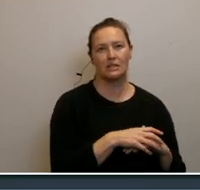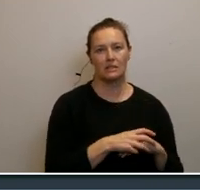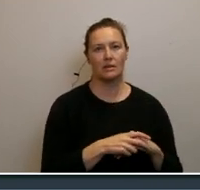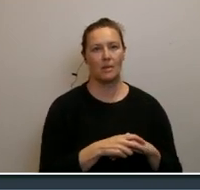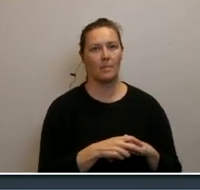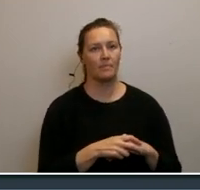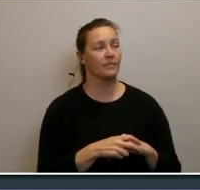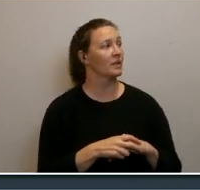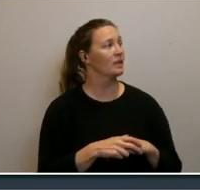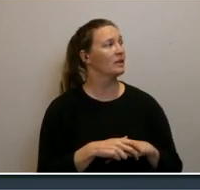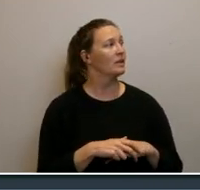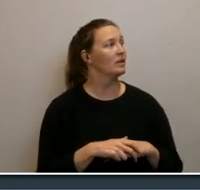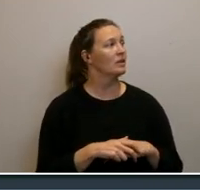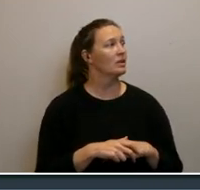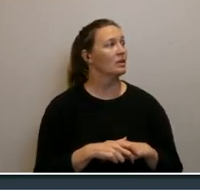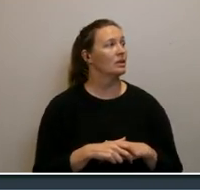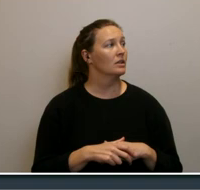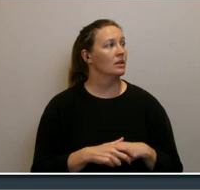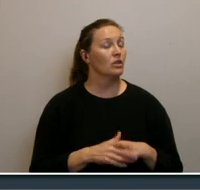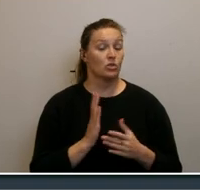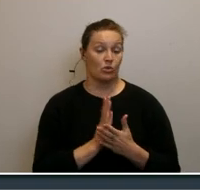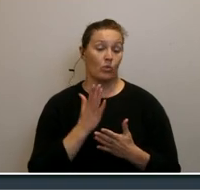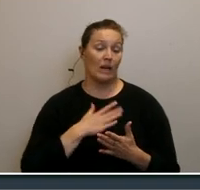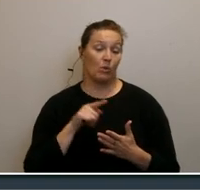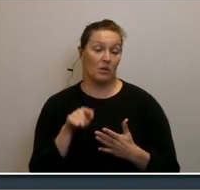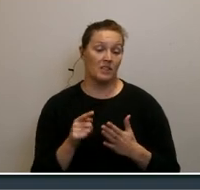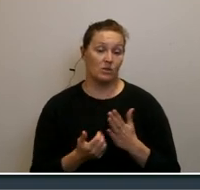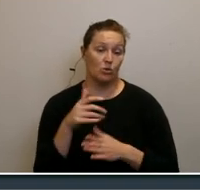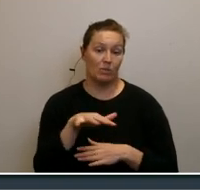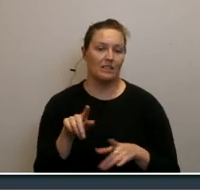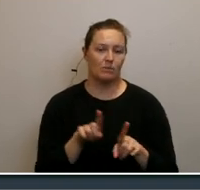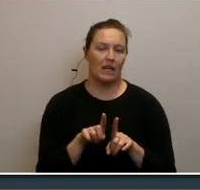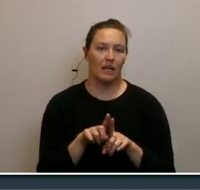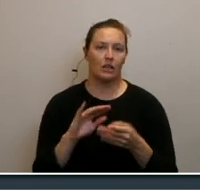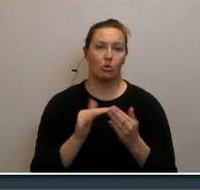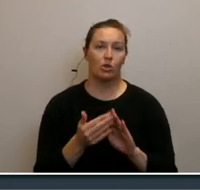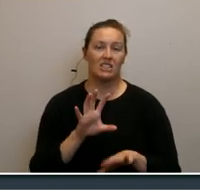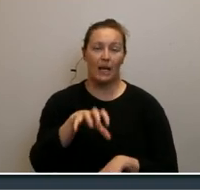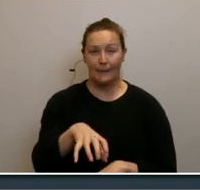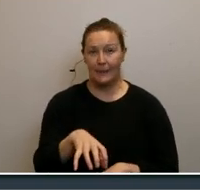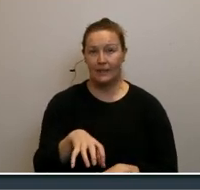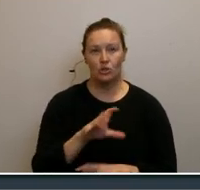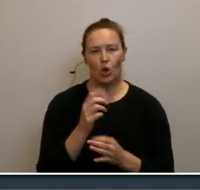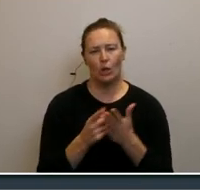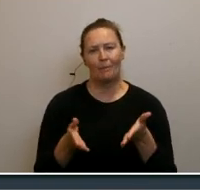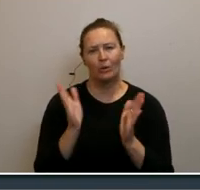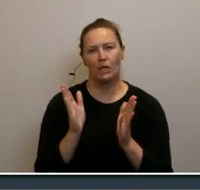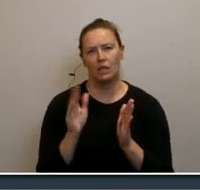one of the issues that we would like is for this to be an actual community hub, so it's more than just the